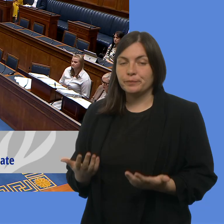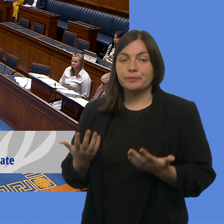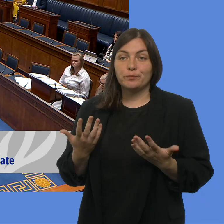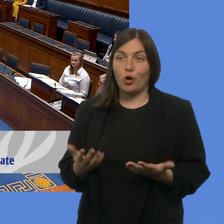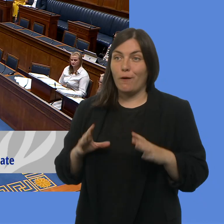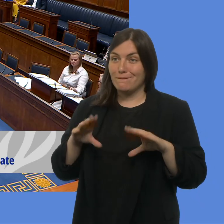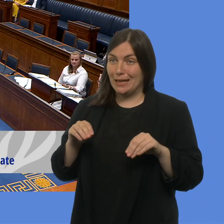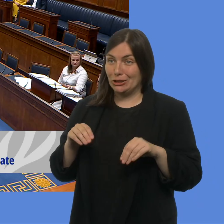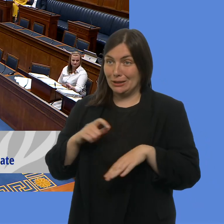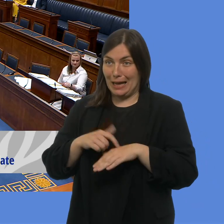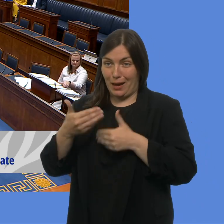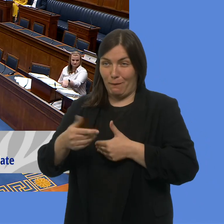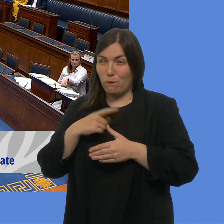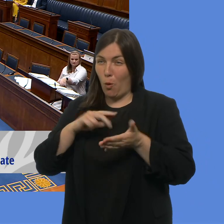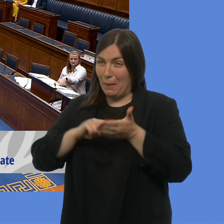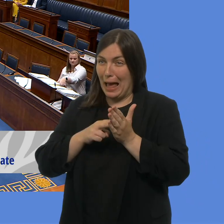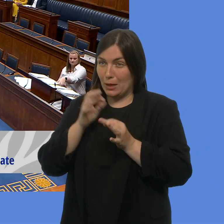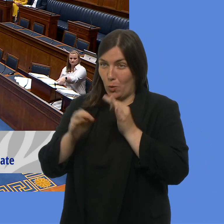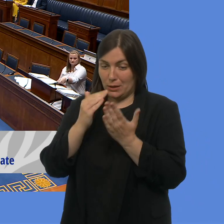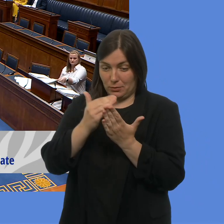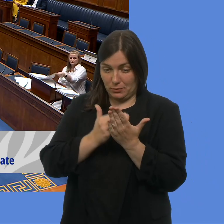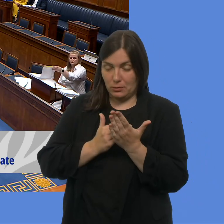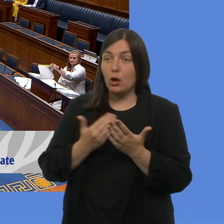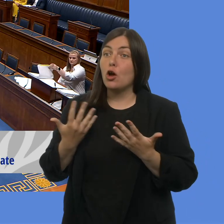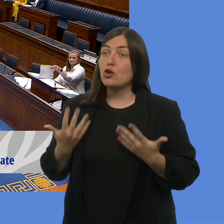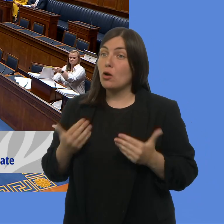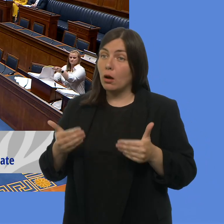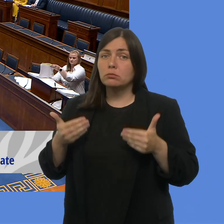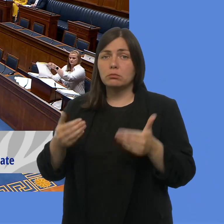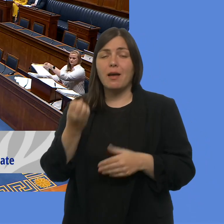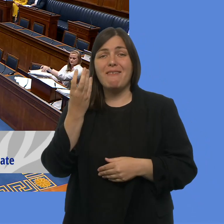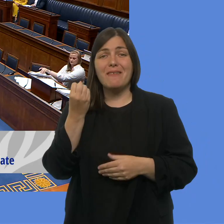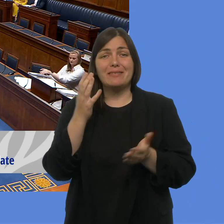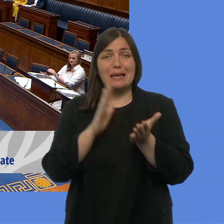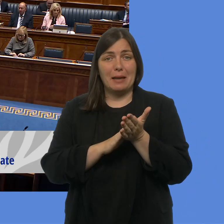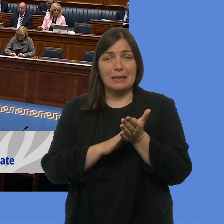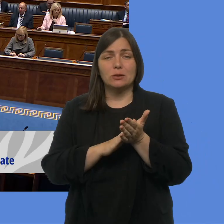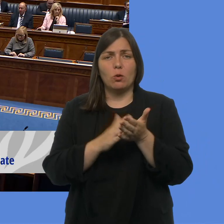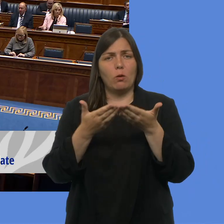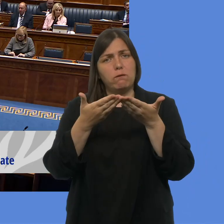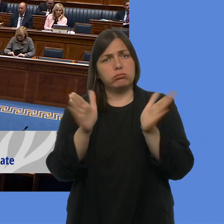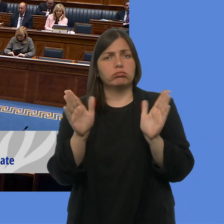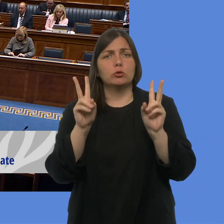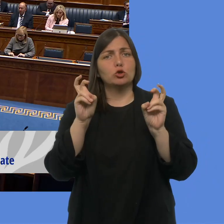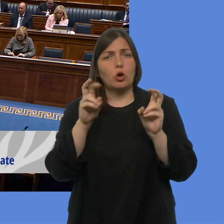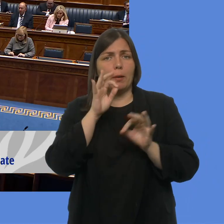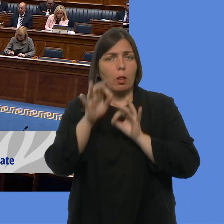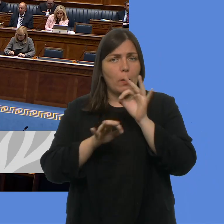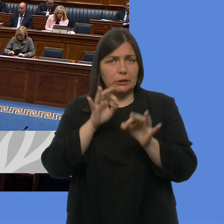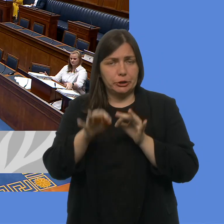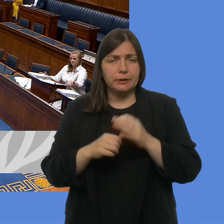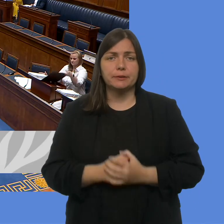on to 15 minutes of topical questions. Topical questions 2, 5 and 6 have been withdrawn. I call Matthew